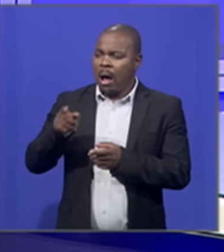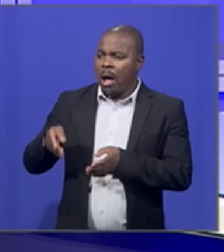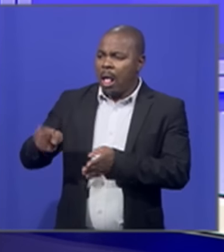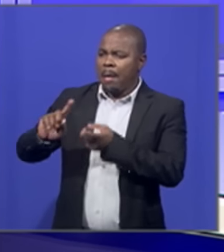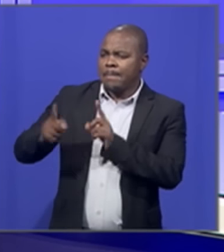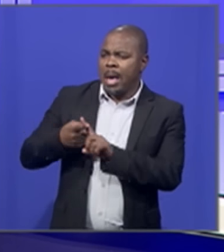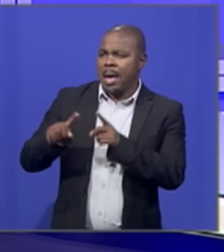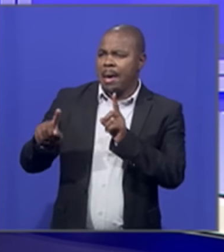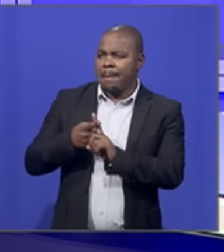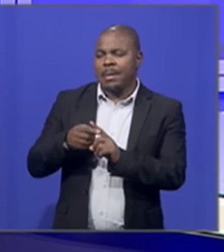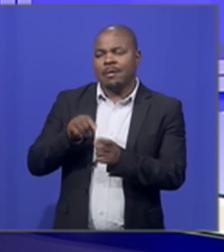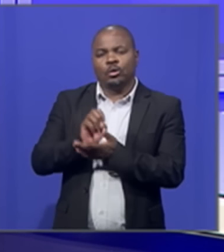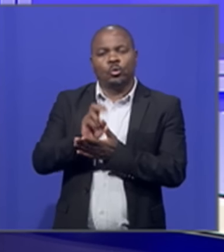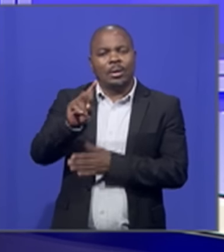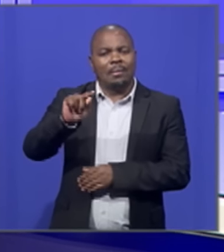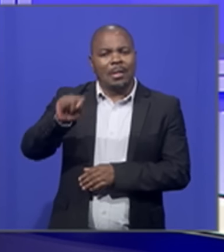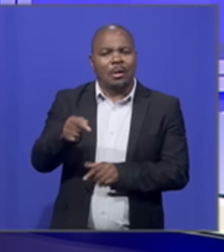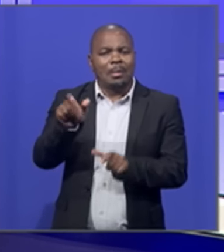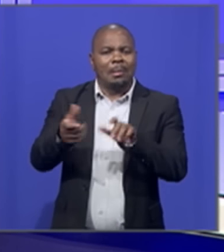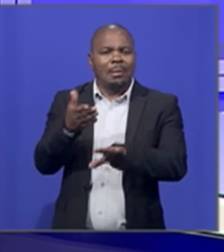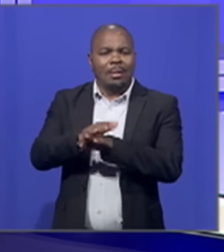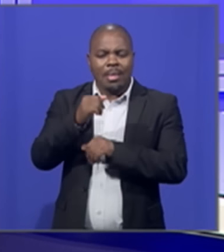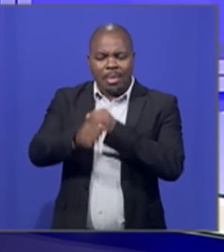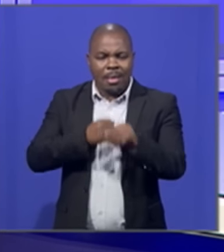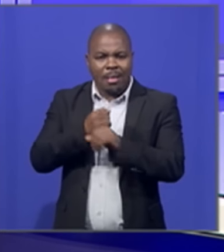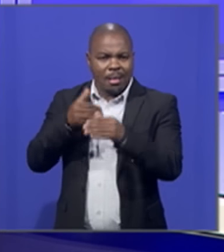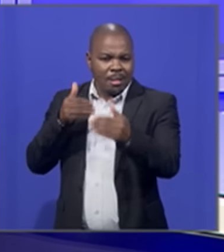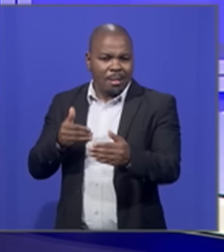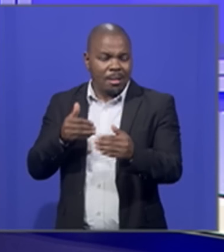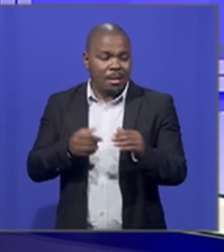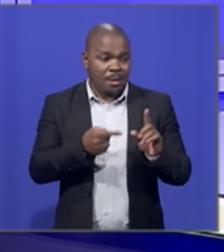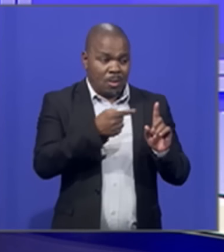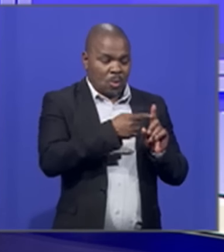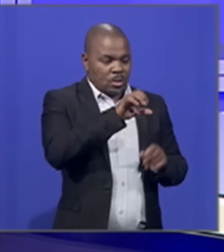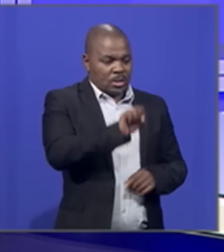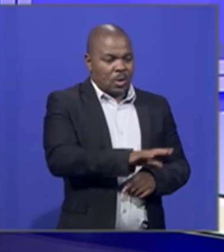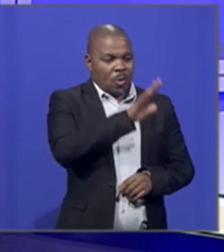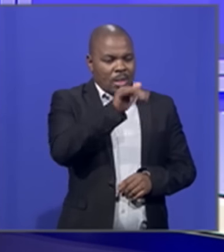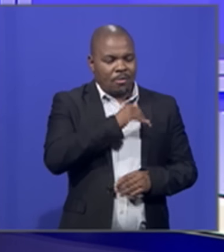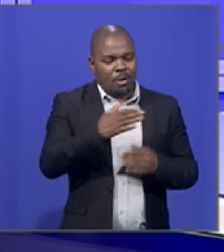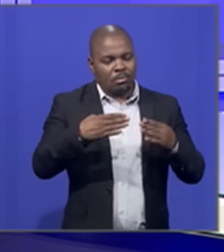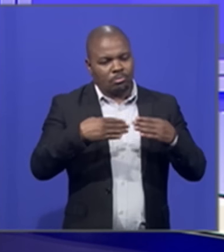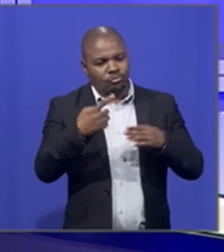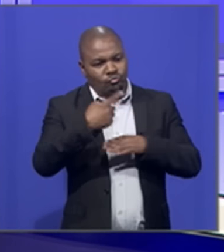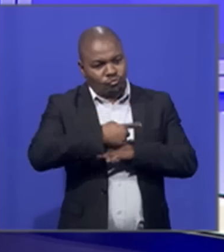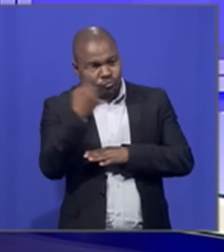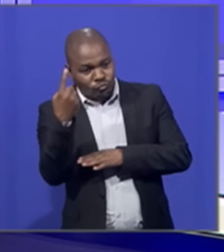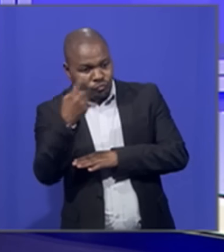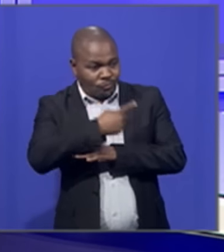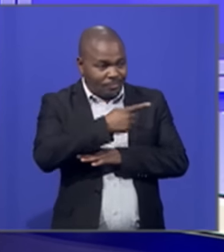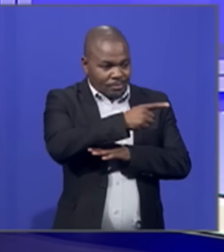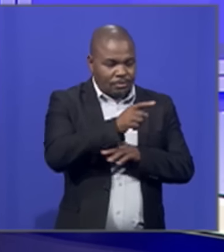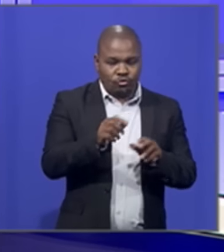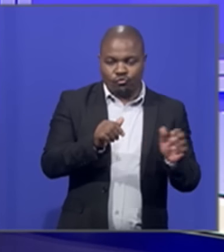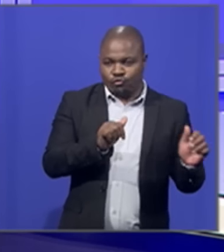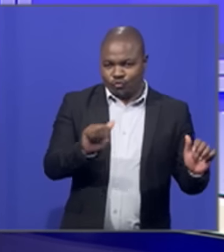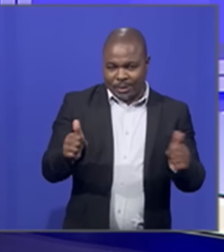go 2020 ka ngwaga. Ramaphosa o ipeleditše go mellwane ya ka mononageng go ba malala a laotše go seo